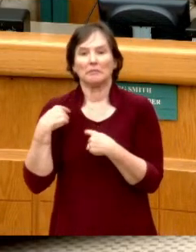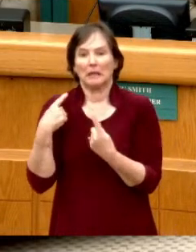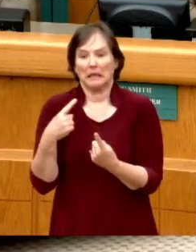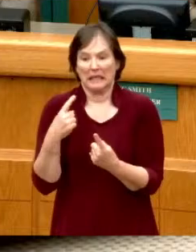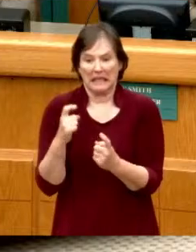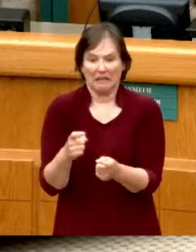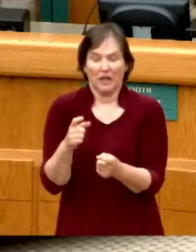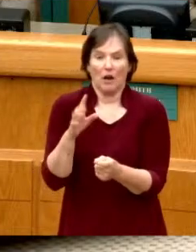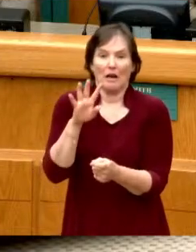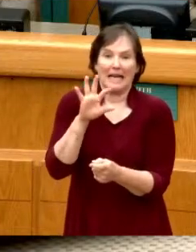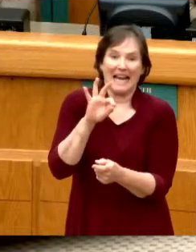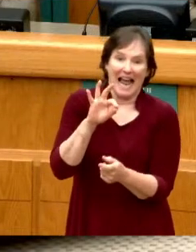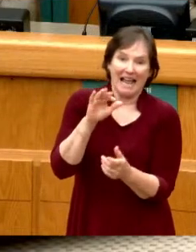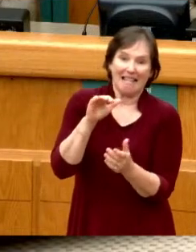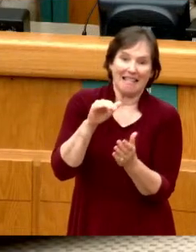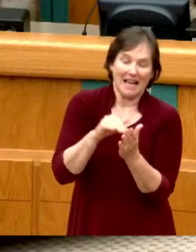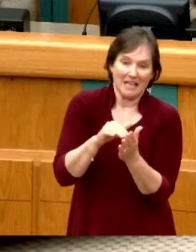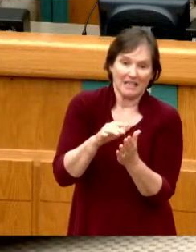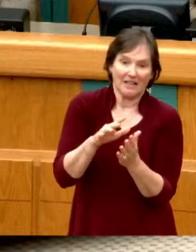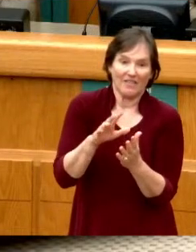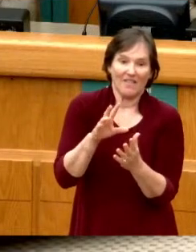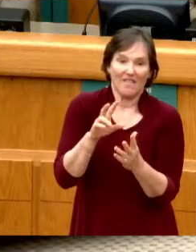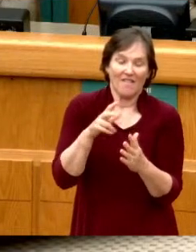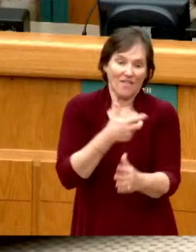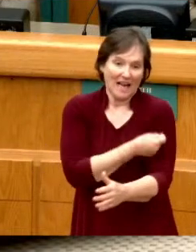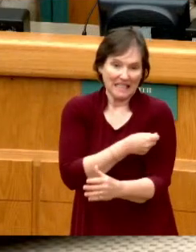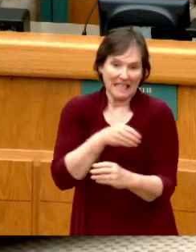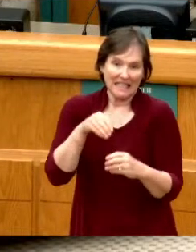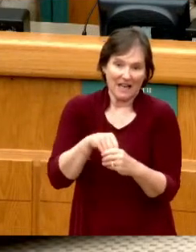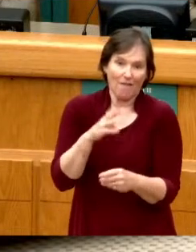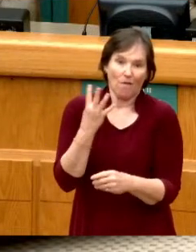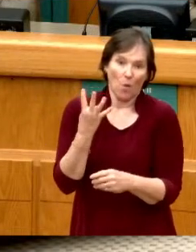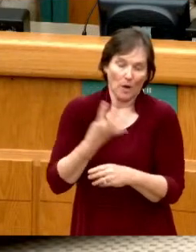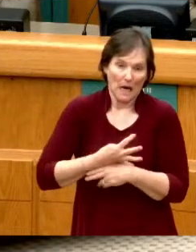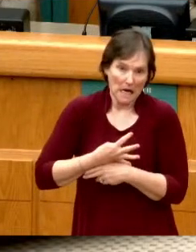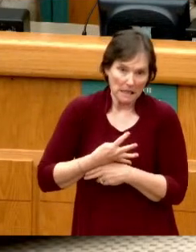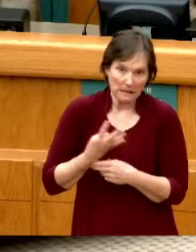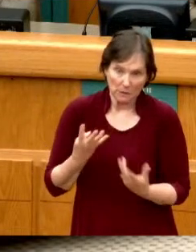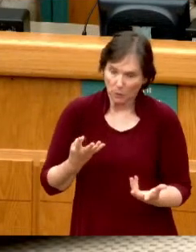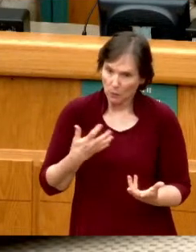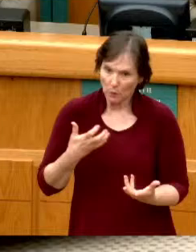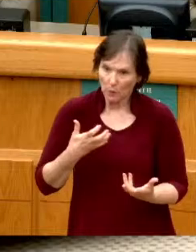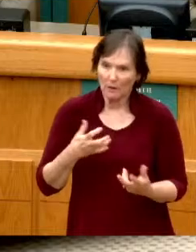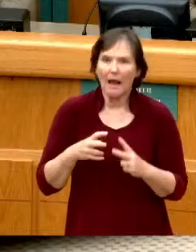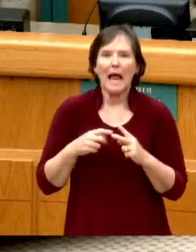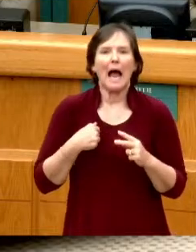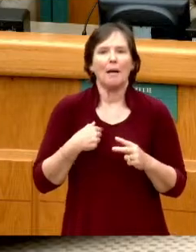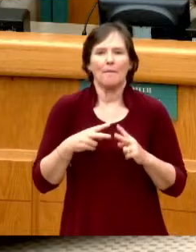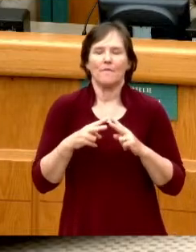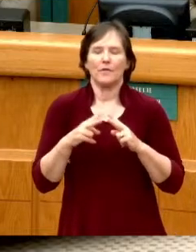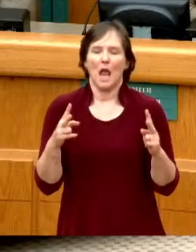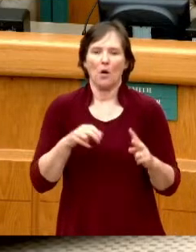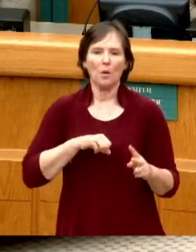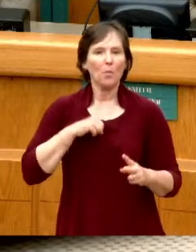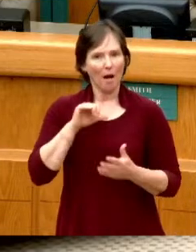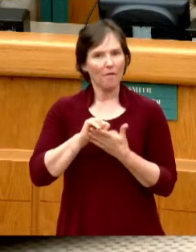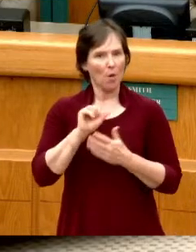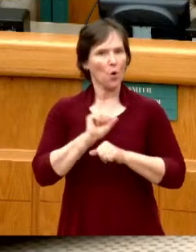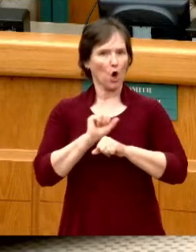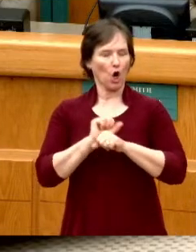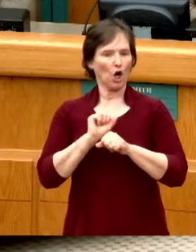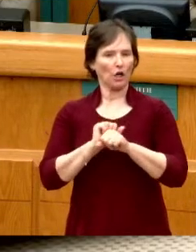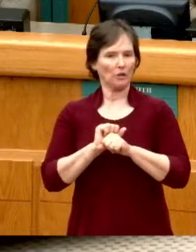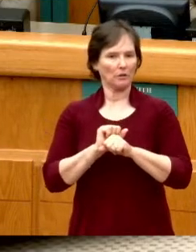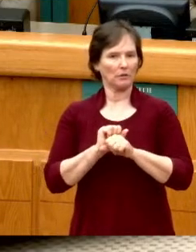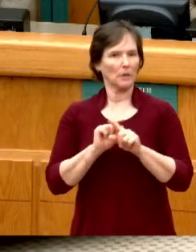days. So let me end how I began. I'm proud of that work. But make no